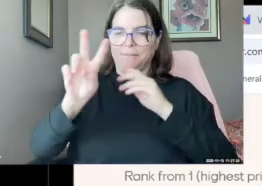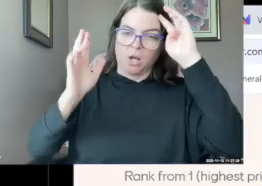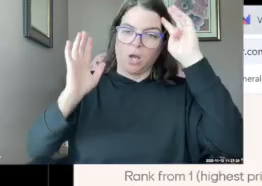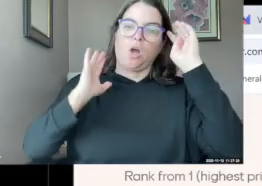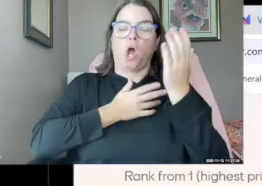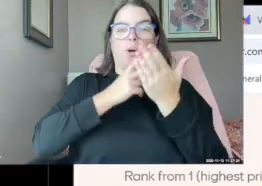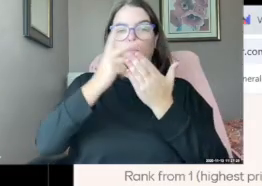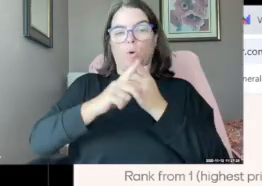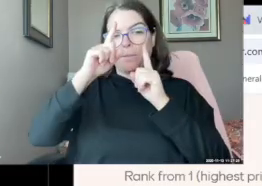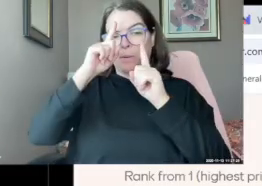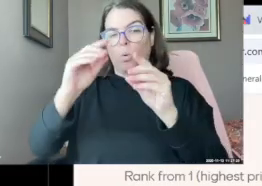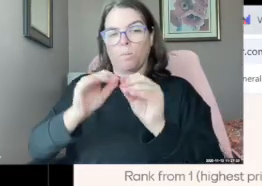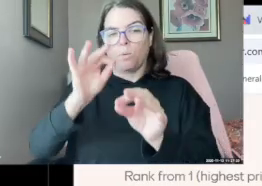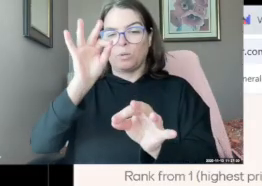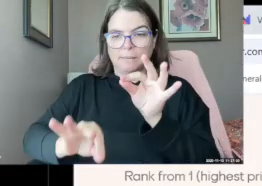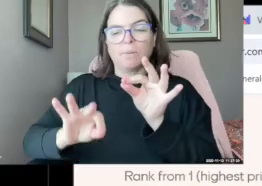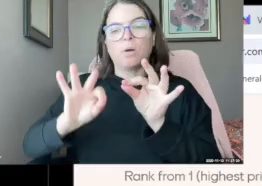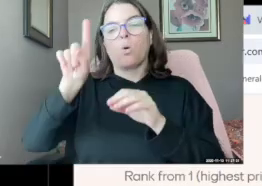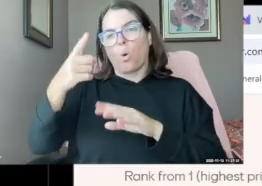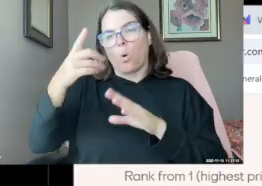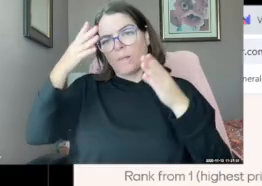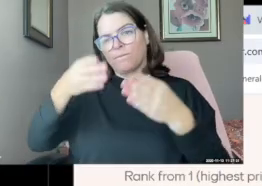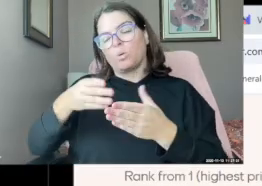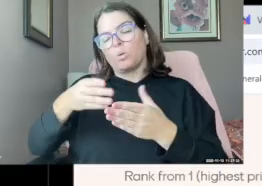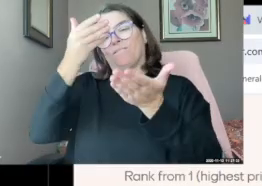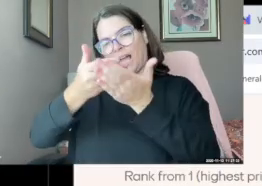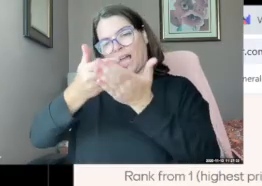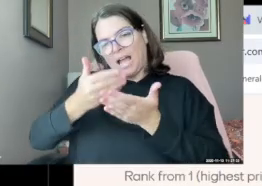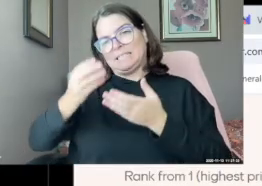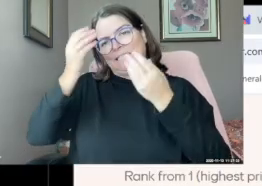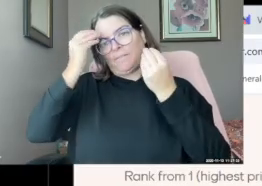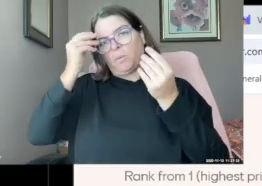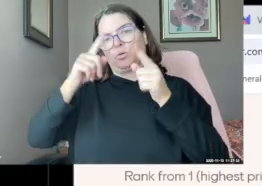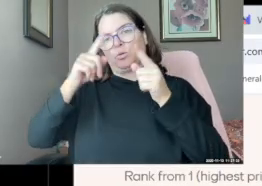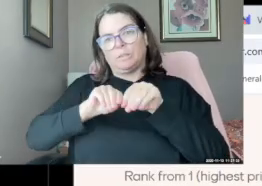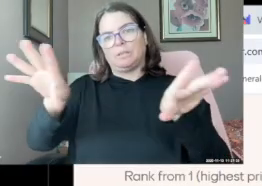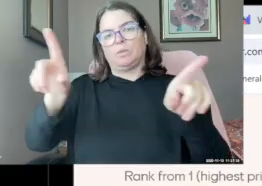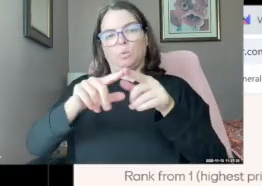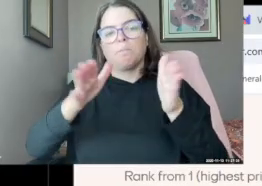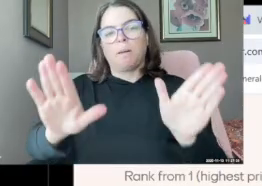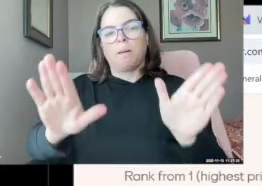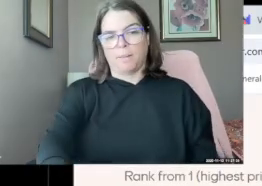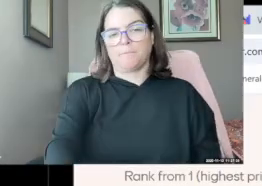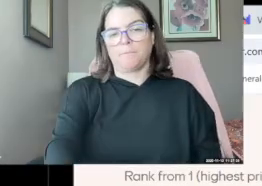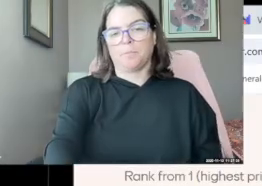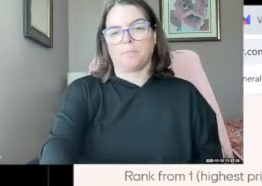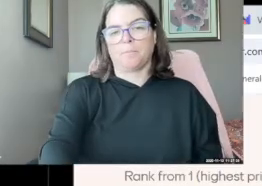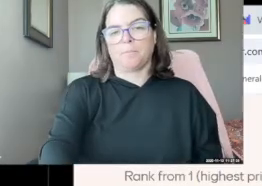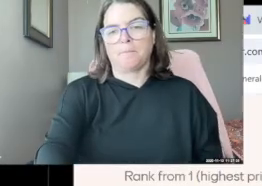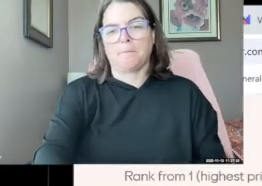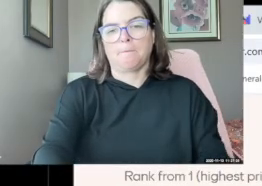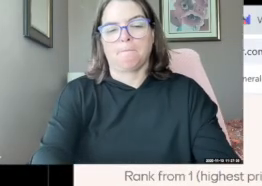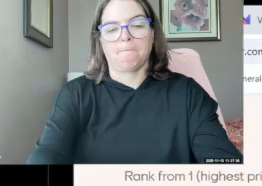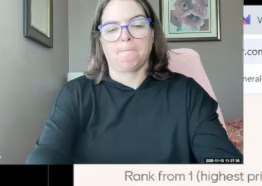is out there against electric vehicles. In our program, we work to simplify the language and only work off